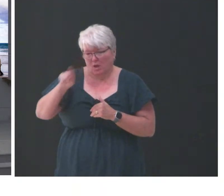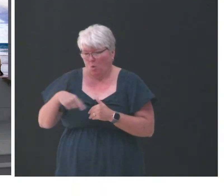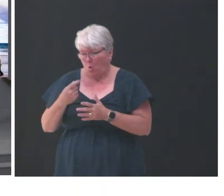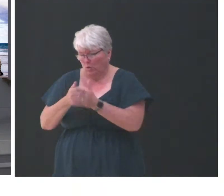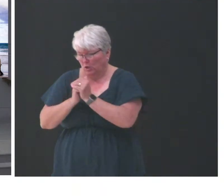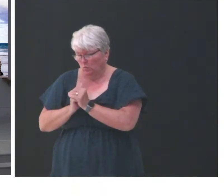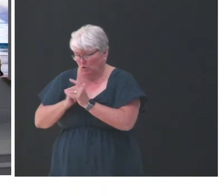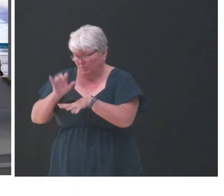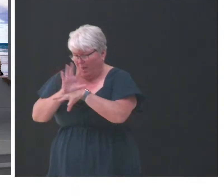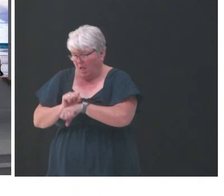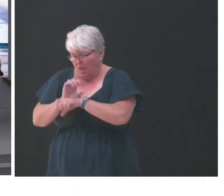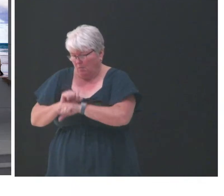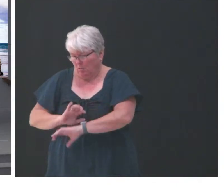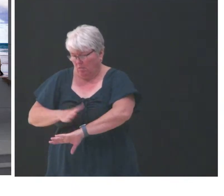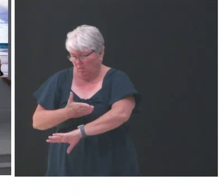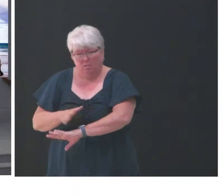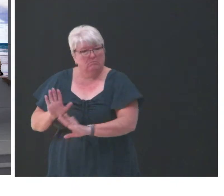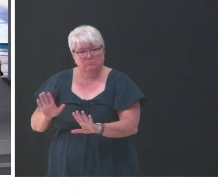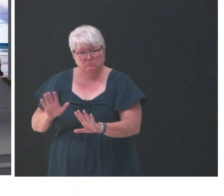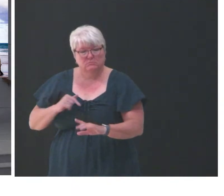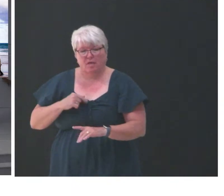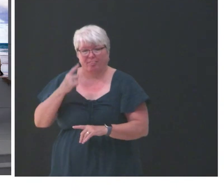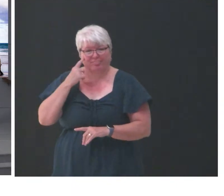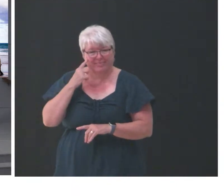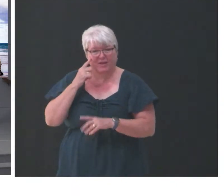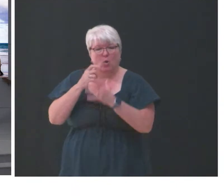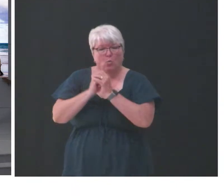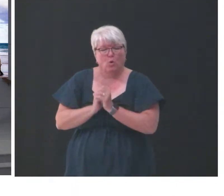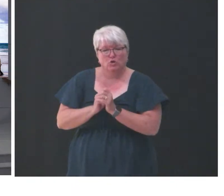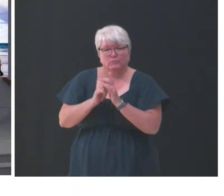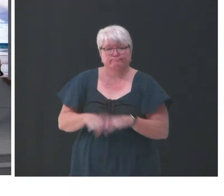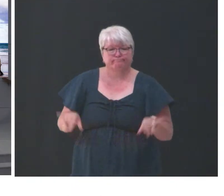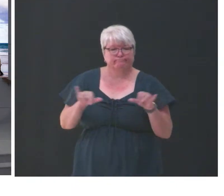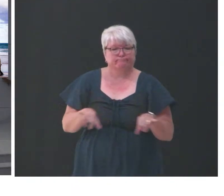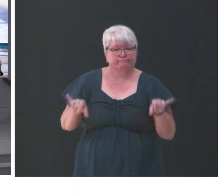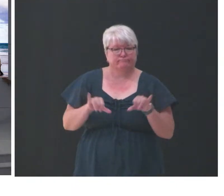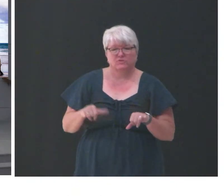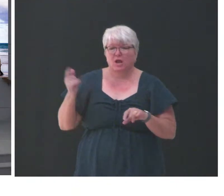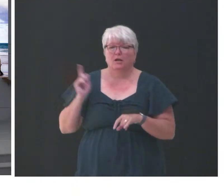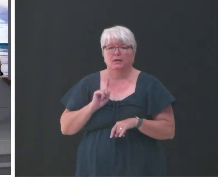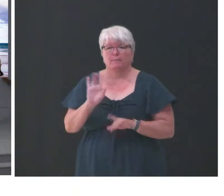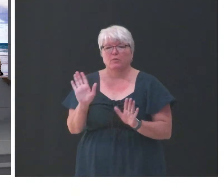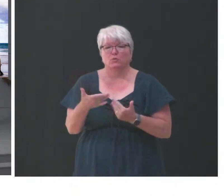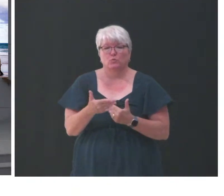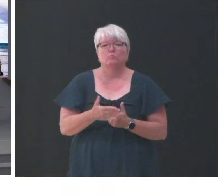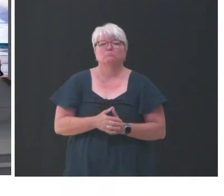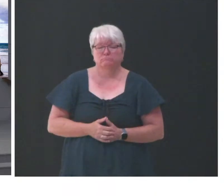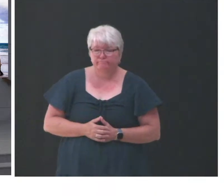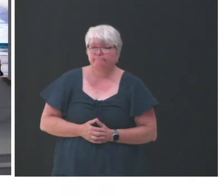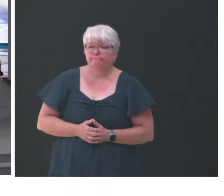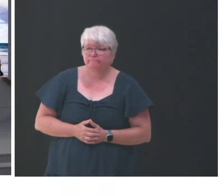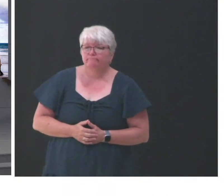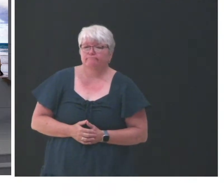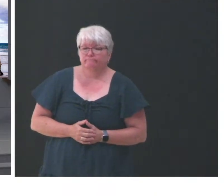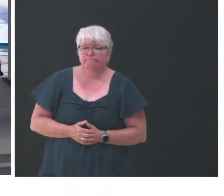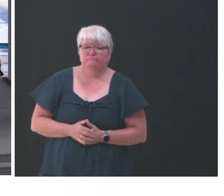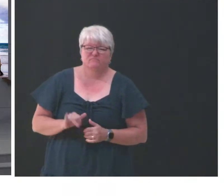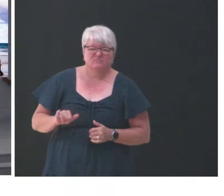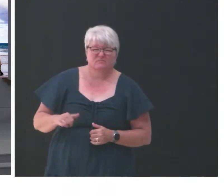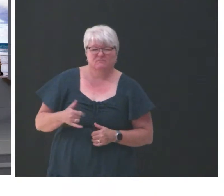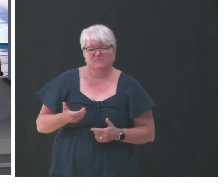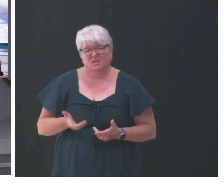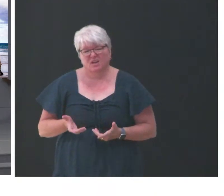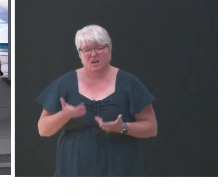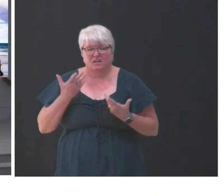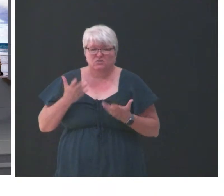is about ritual. And never again are you thinking about worship as routine. You're never coming into this room and going, I don't know how it's